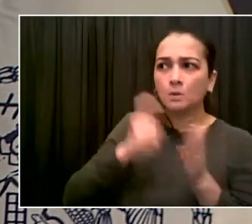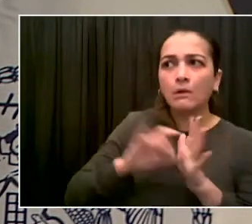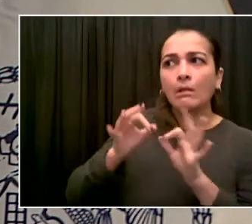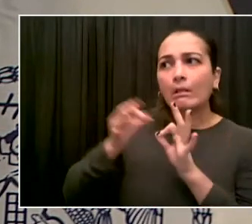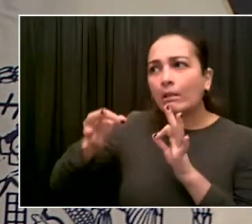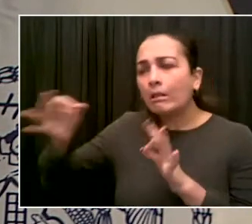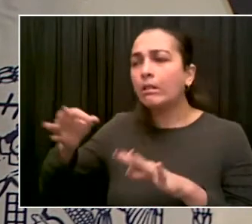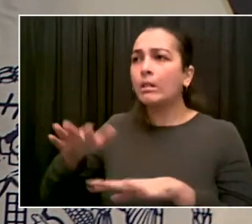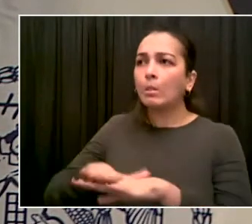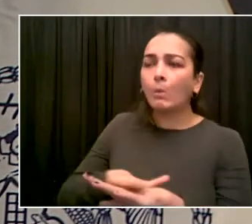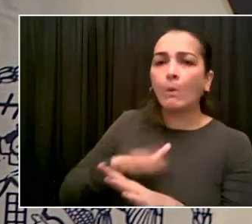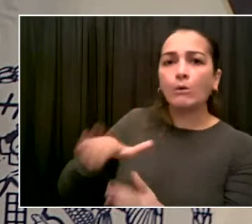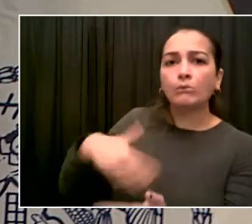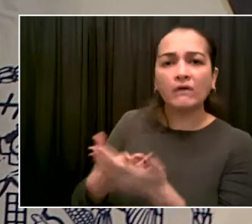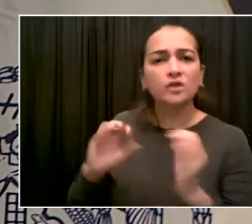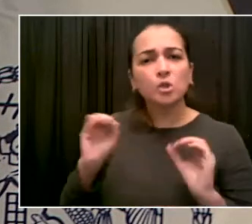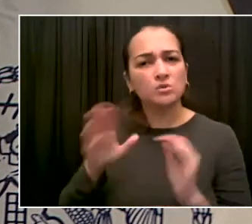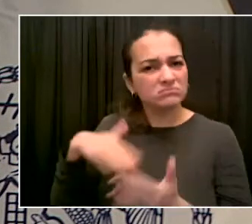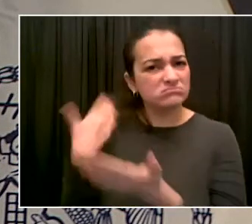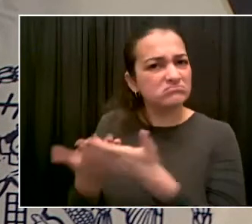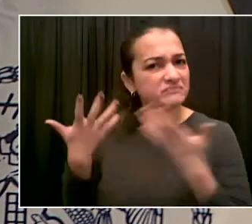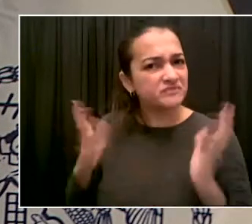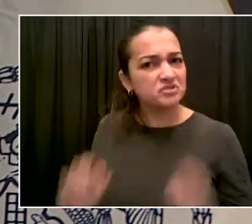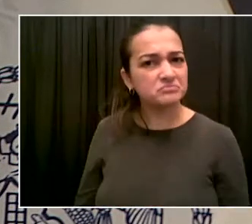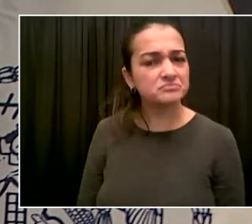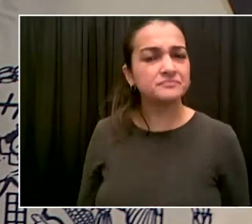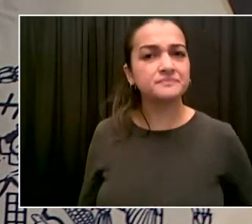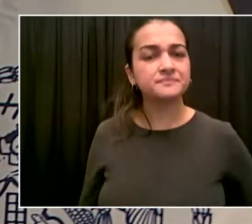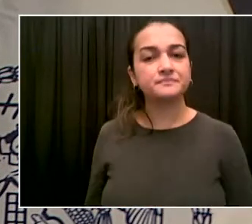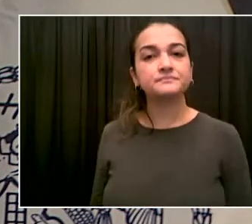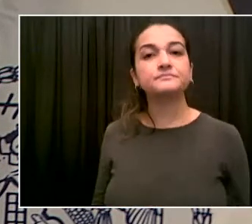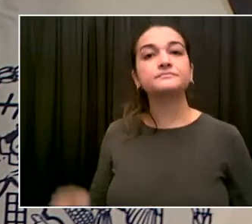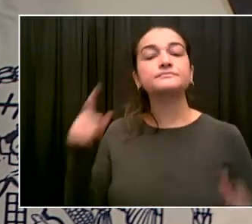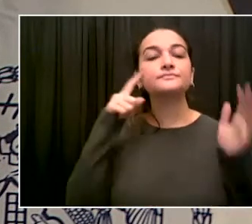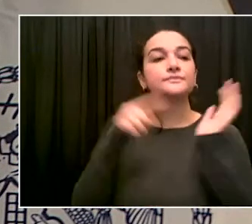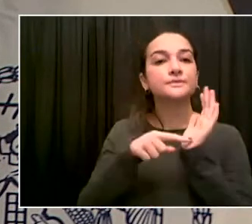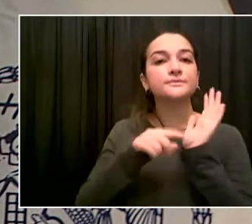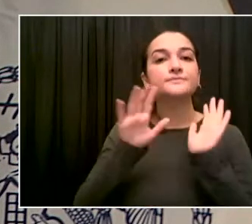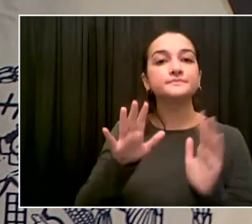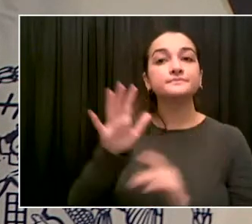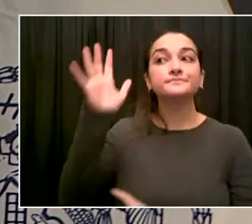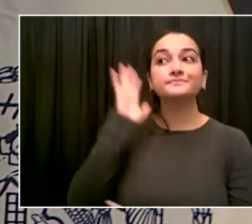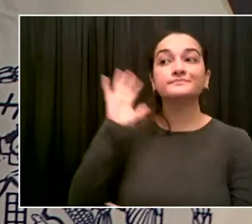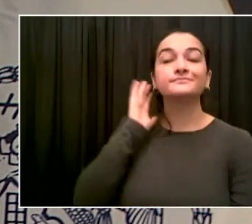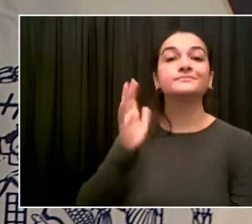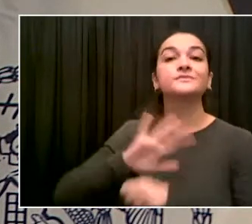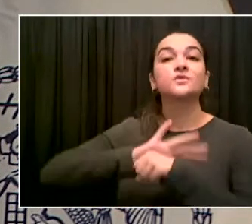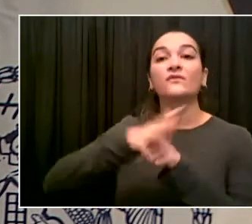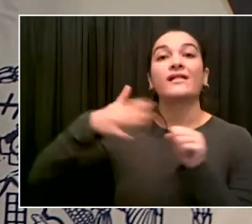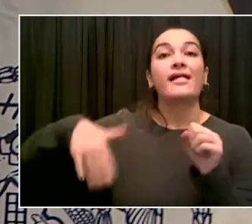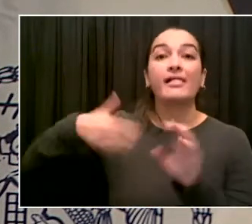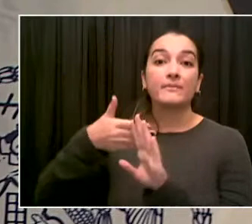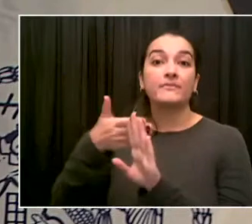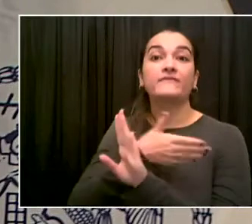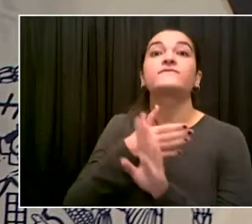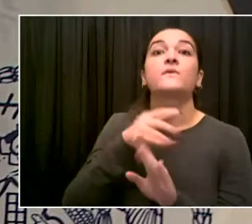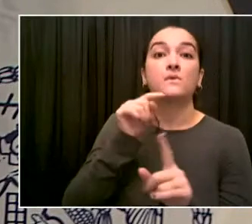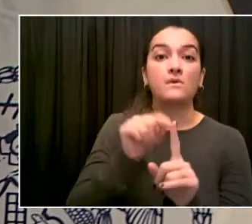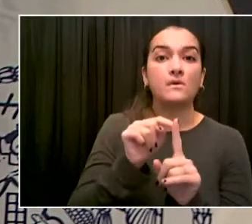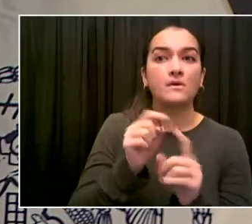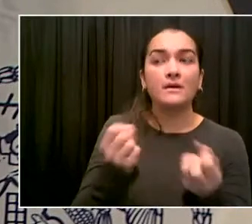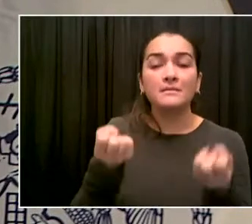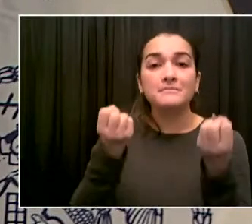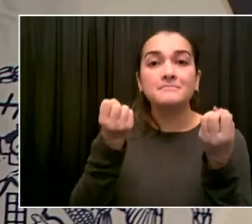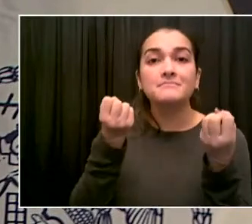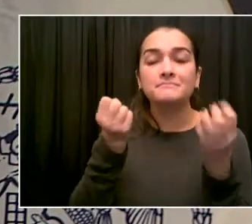better now, thank God, because we're in a much better situation overall. Sanitation, we did have several days with a real problem,